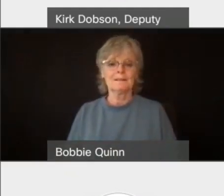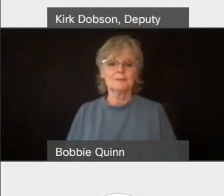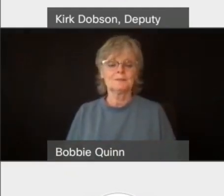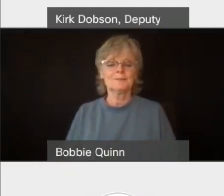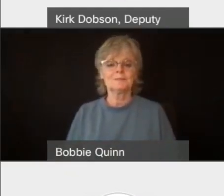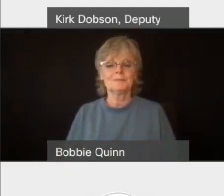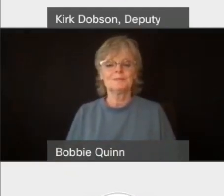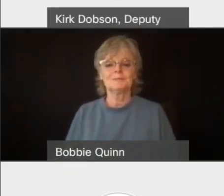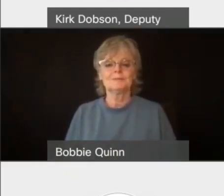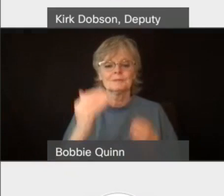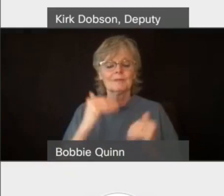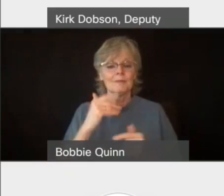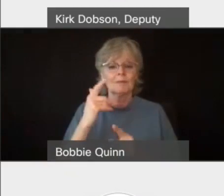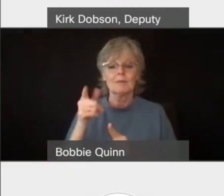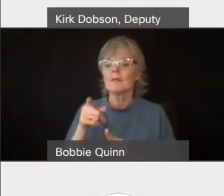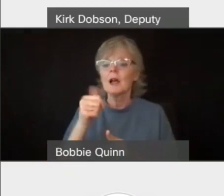Were